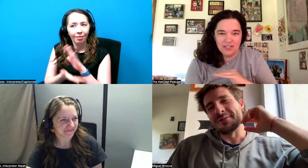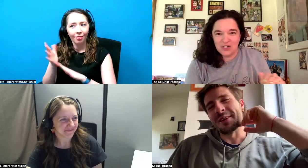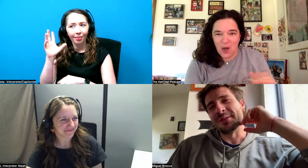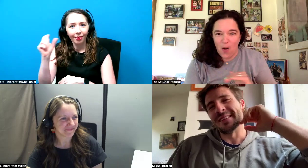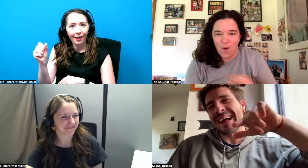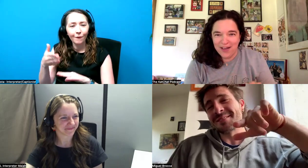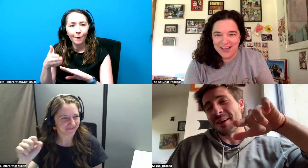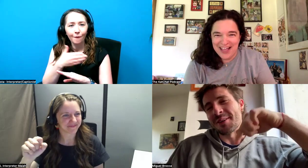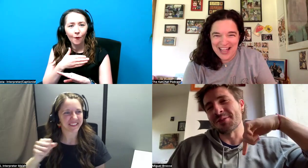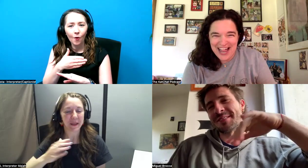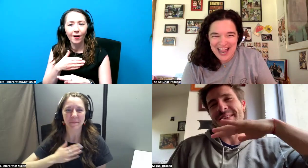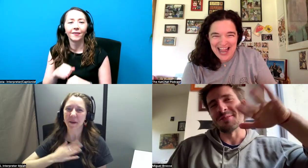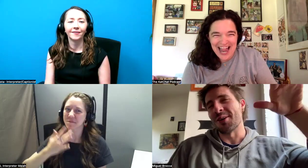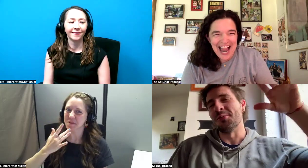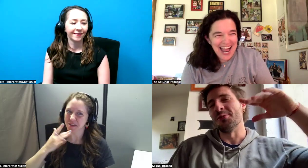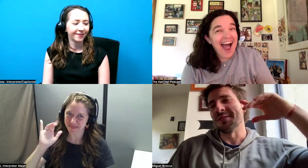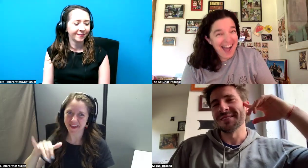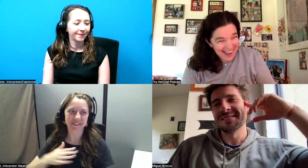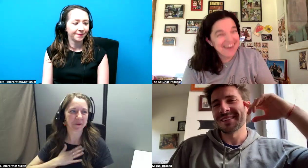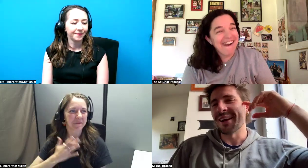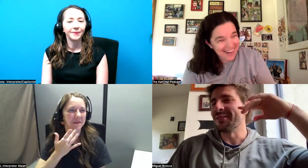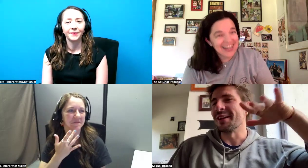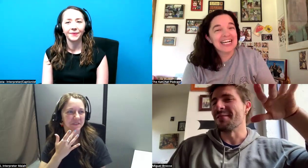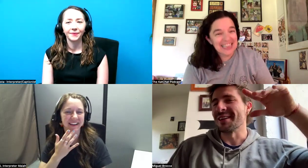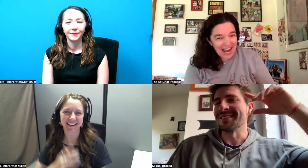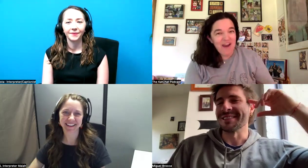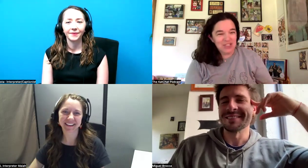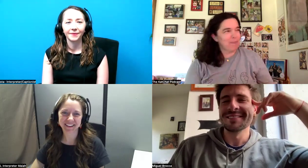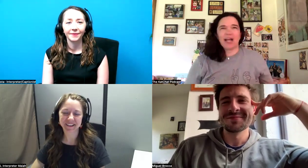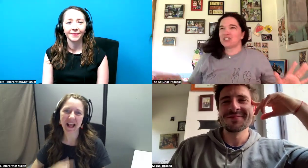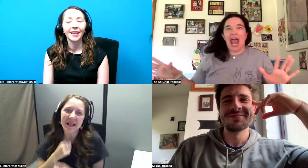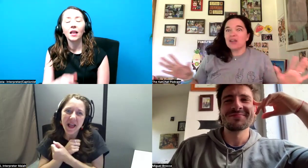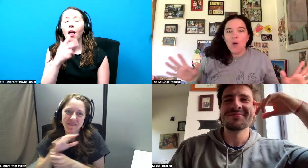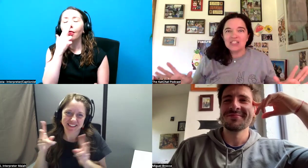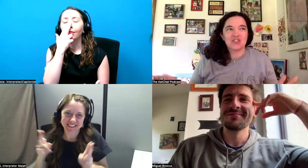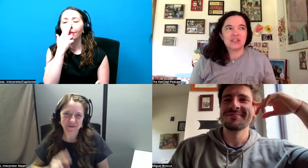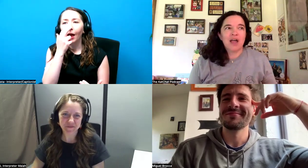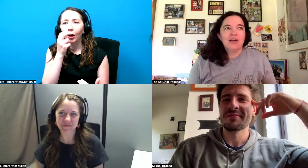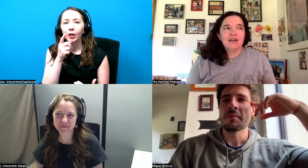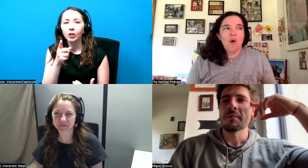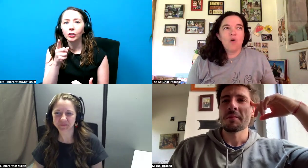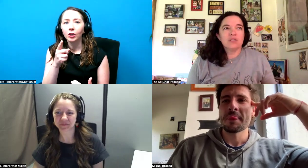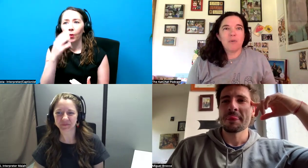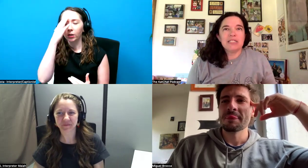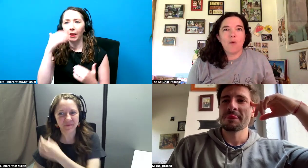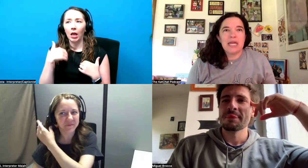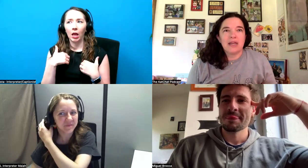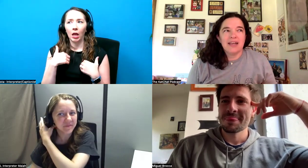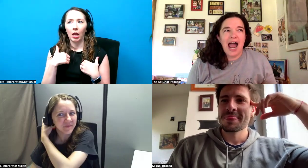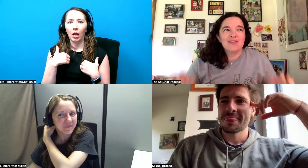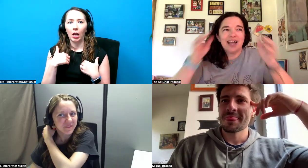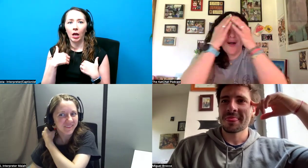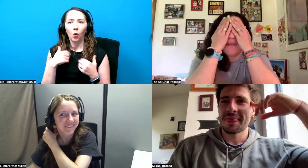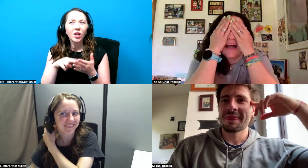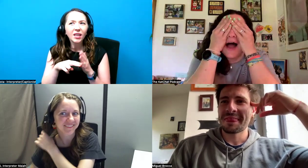before that's my favorite. no. That's my favorite scene of the whole movie. I really love that scene. Hilarious. She'd be like, she had no answer. She's like, what the permito